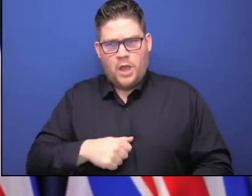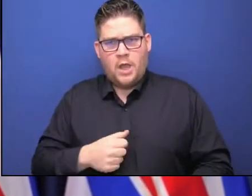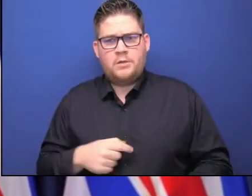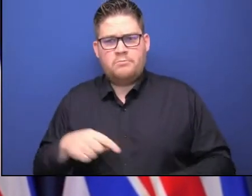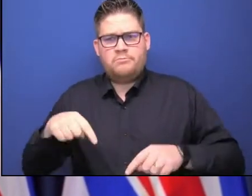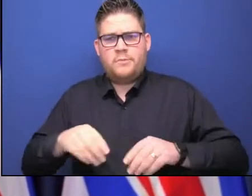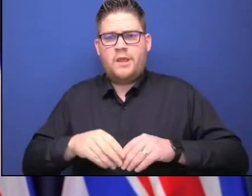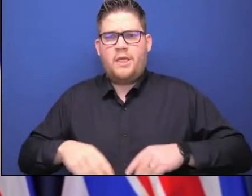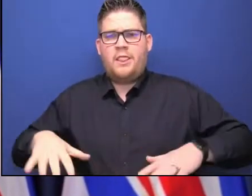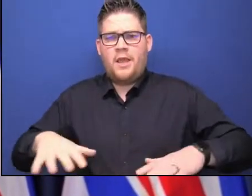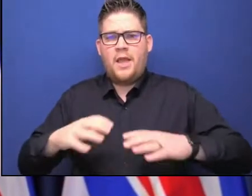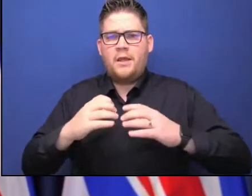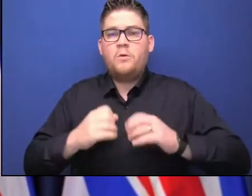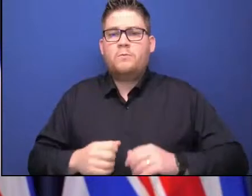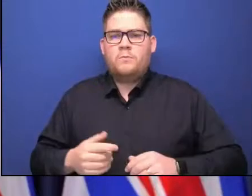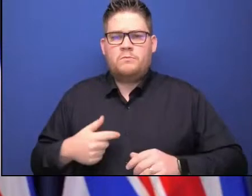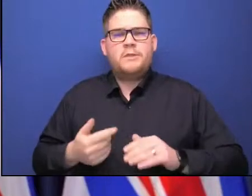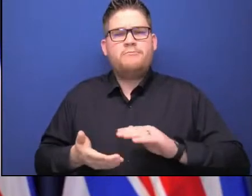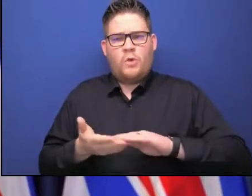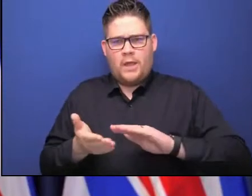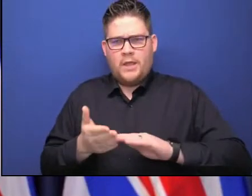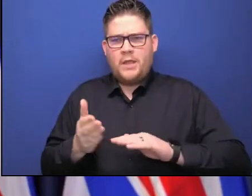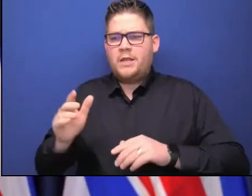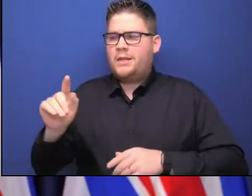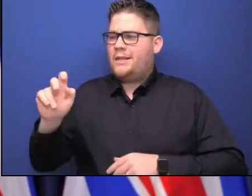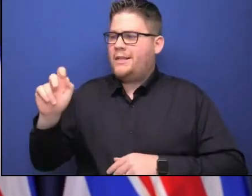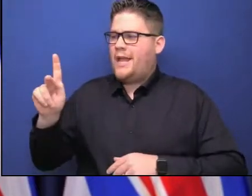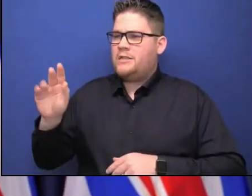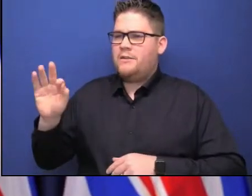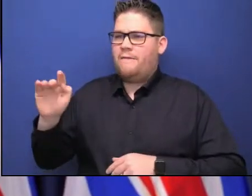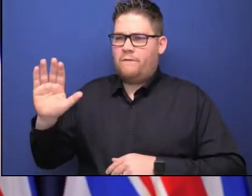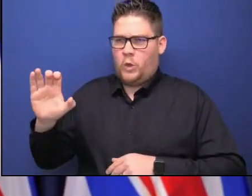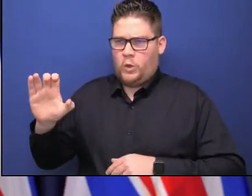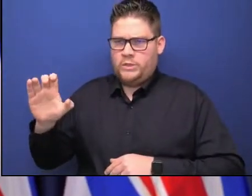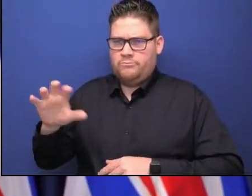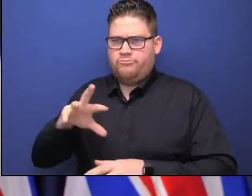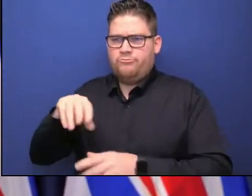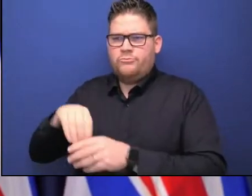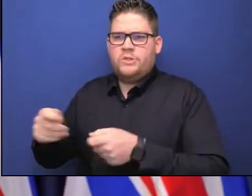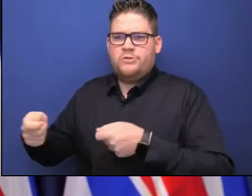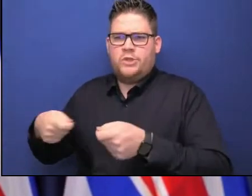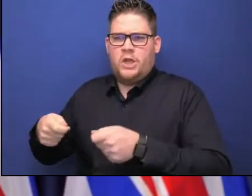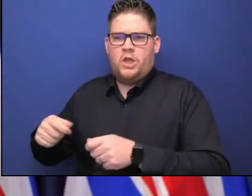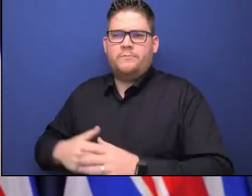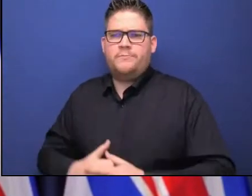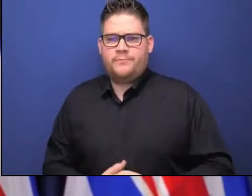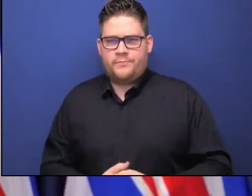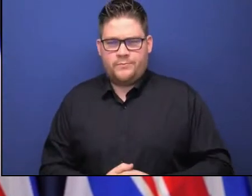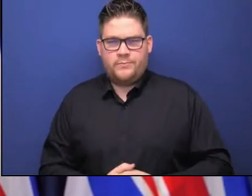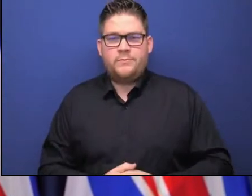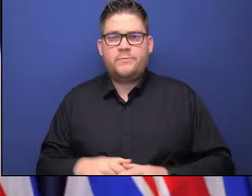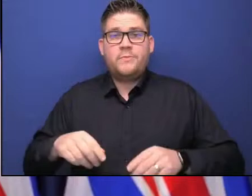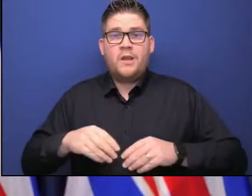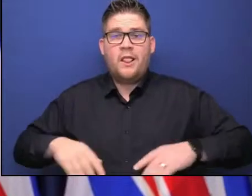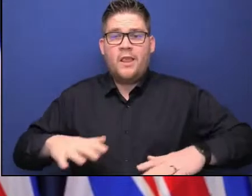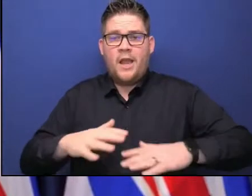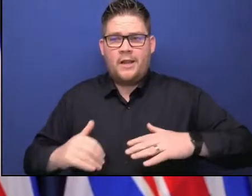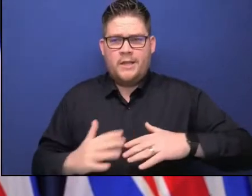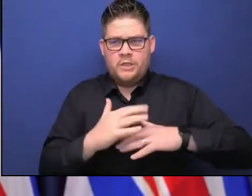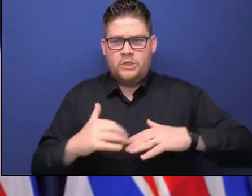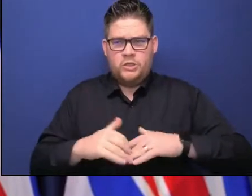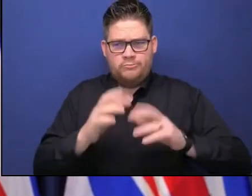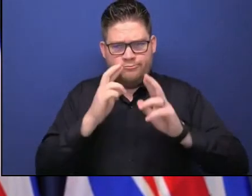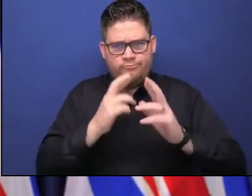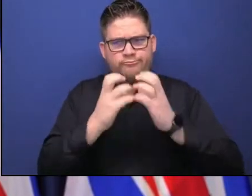from the legislature on the territories of the Lekwungen-speaking peoples, the Songhees and Esquimalt, and I want to thank them for having us here on their